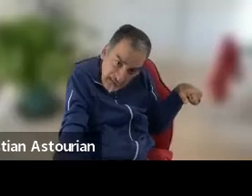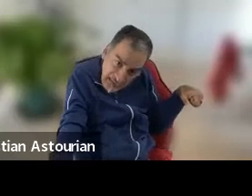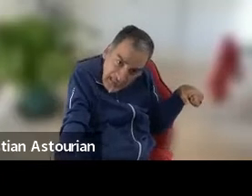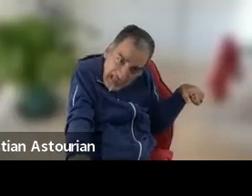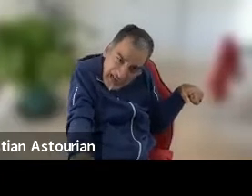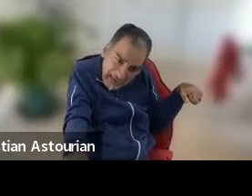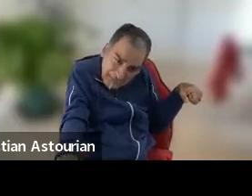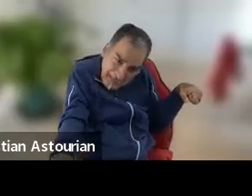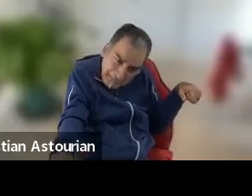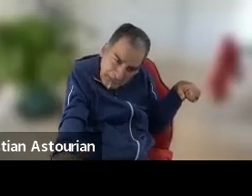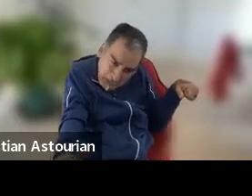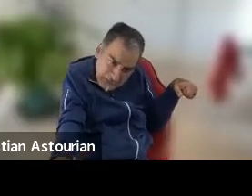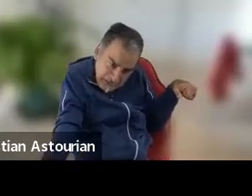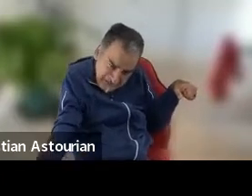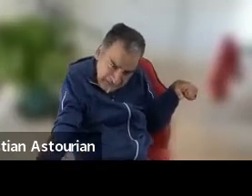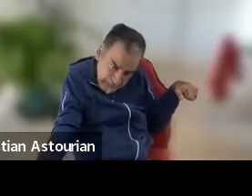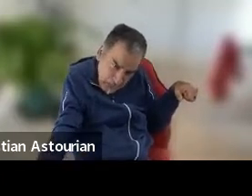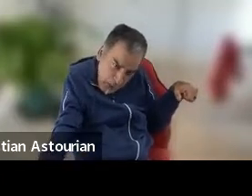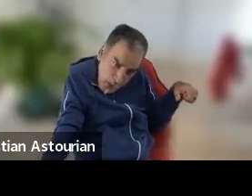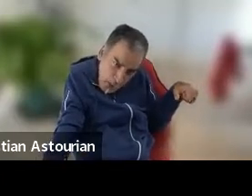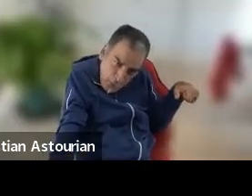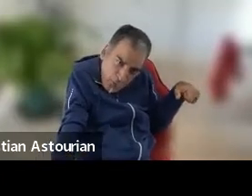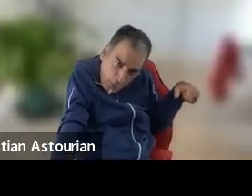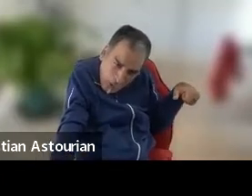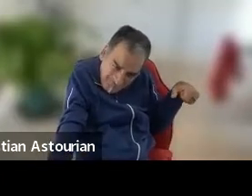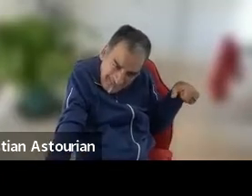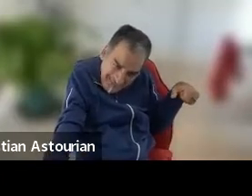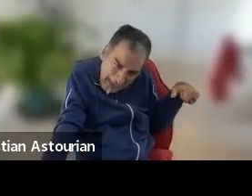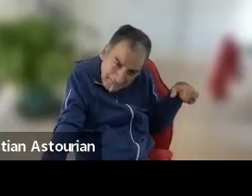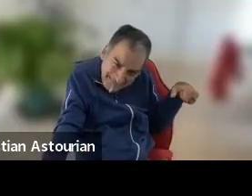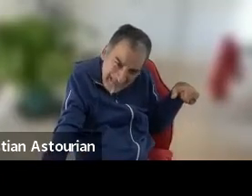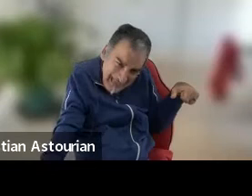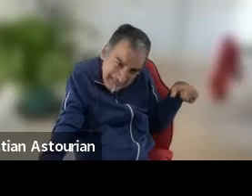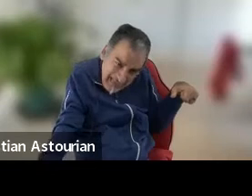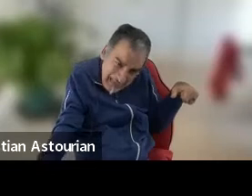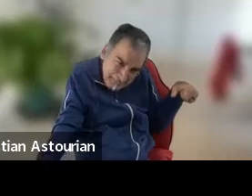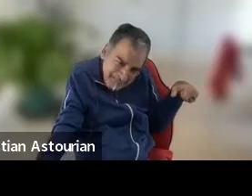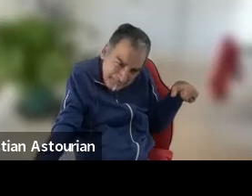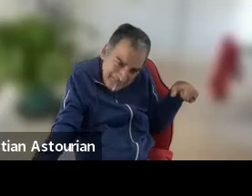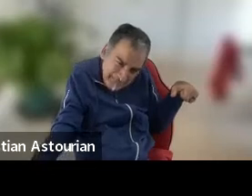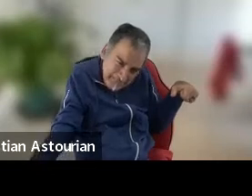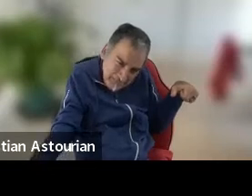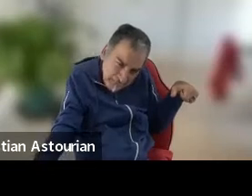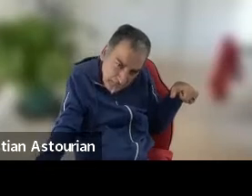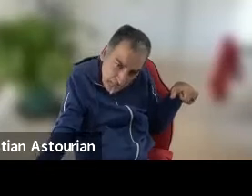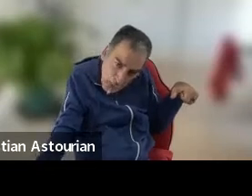participants can purchase COVID rapid test and